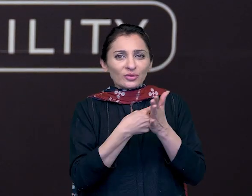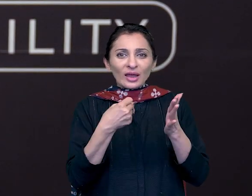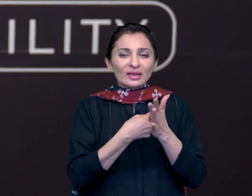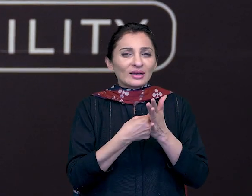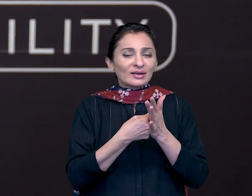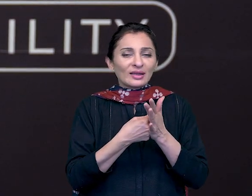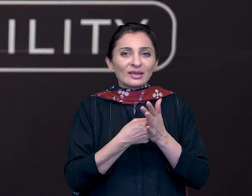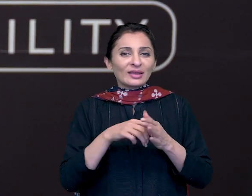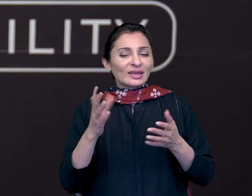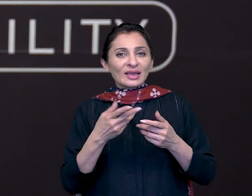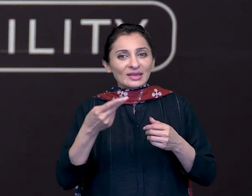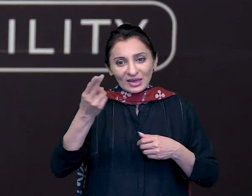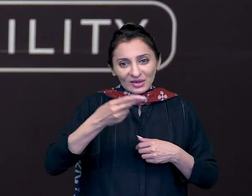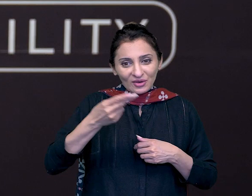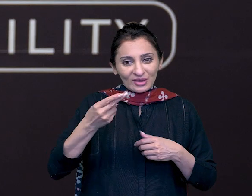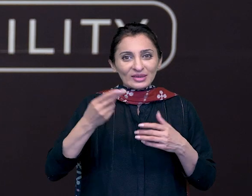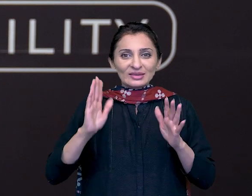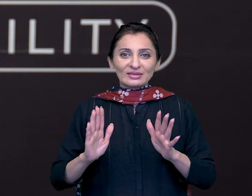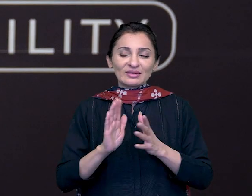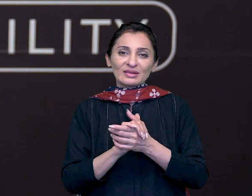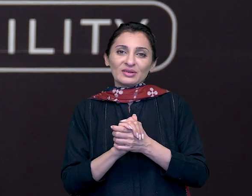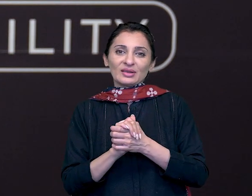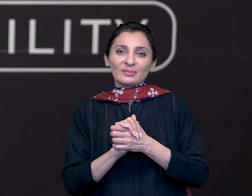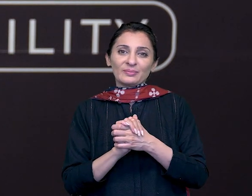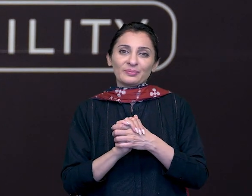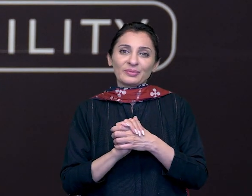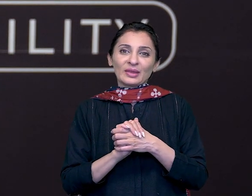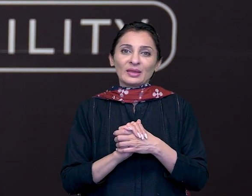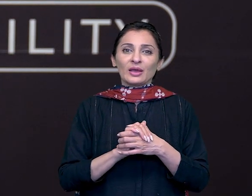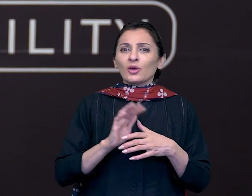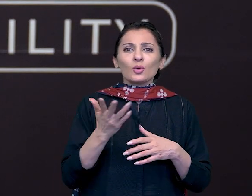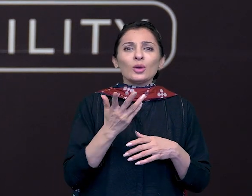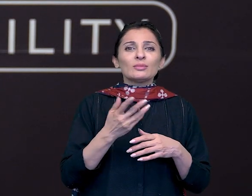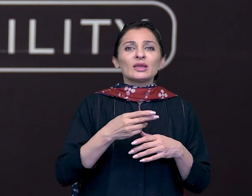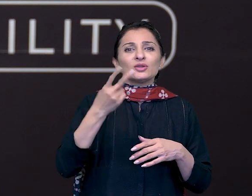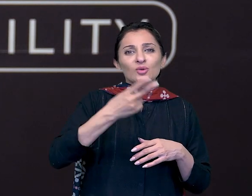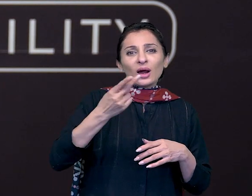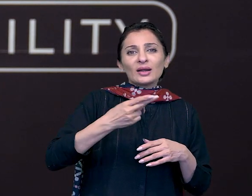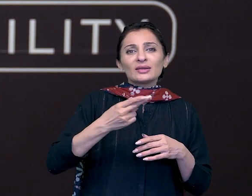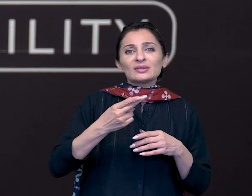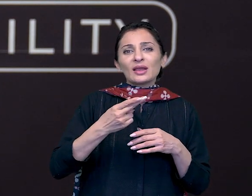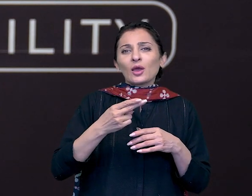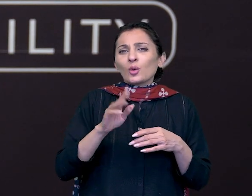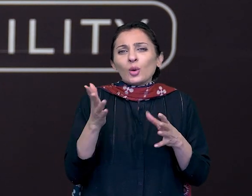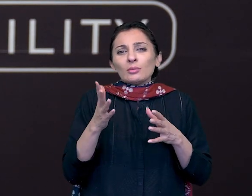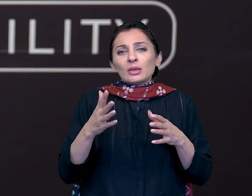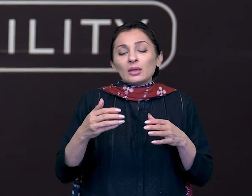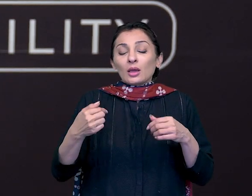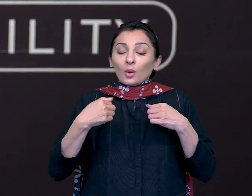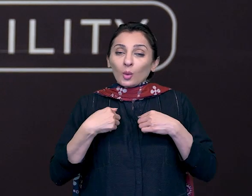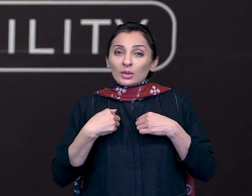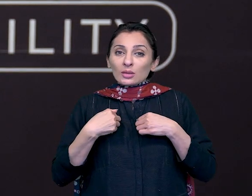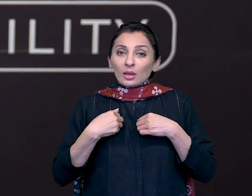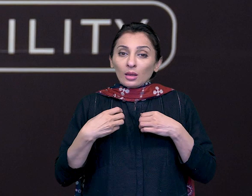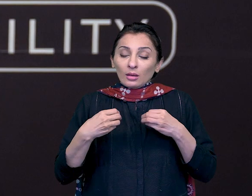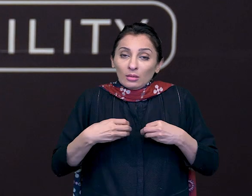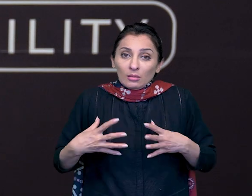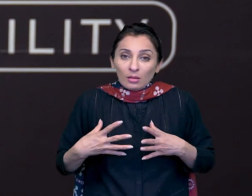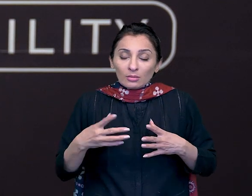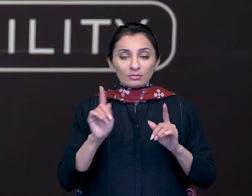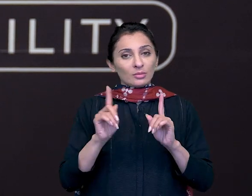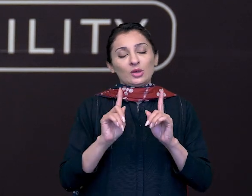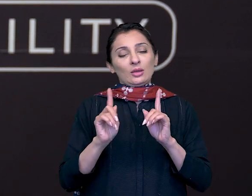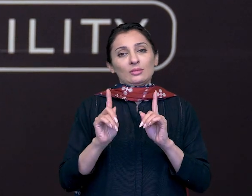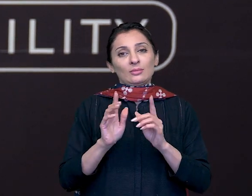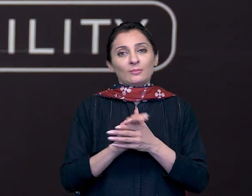out there, the greatest piece of advice I can give to artists or anybody is never be scared of yourself. Always look